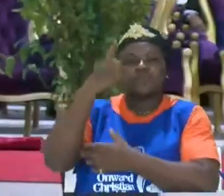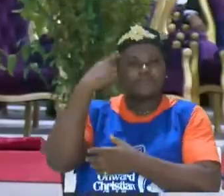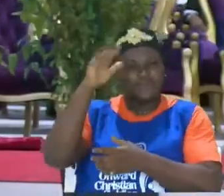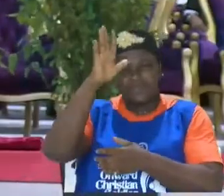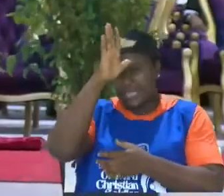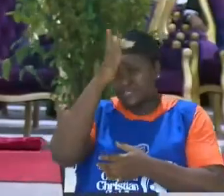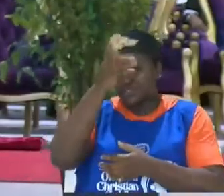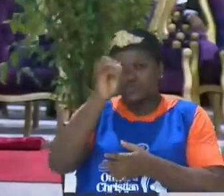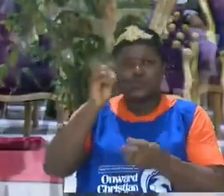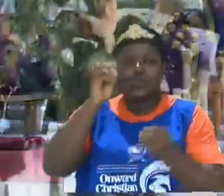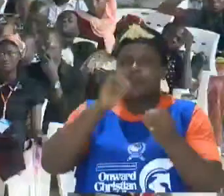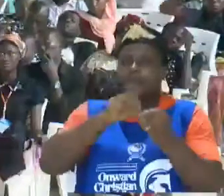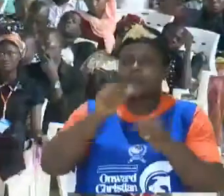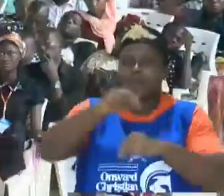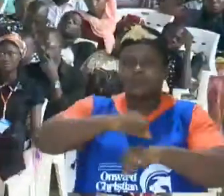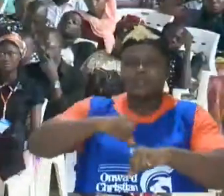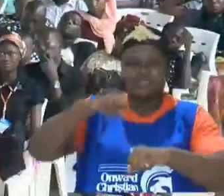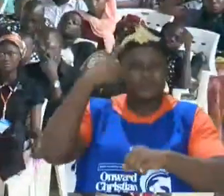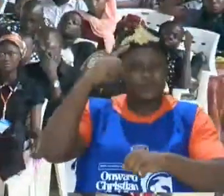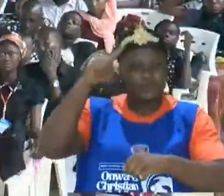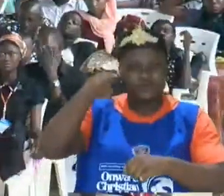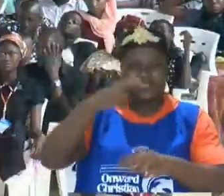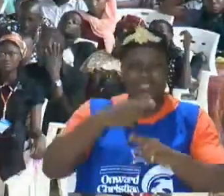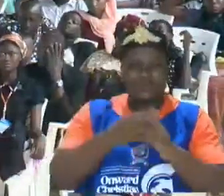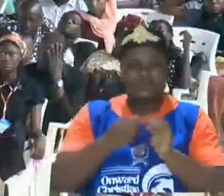in Jesus' name.